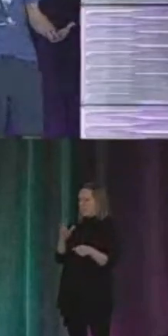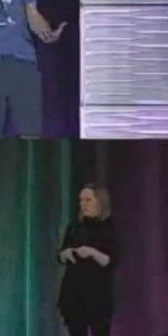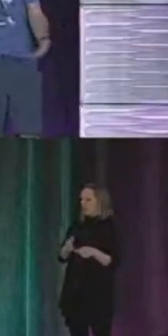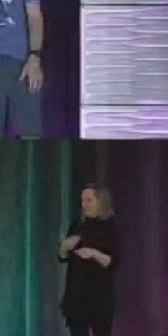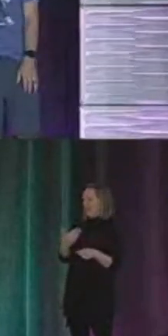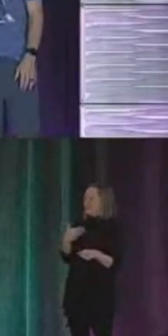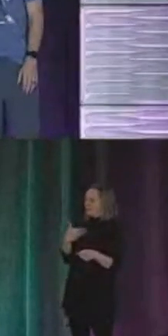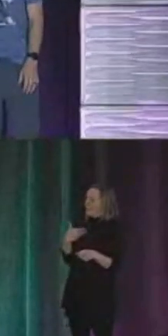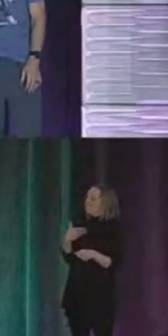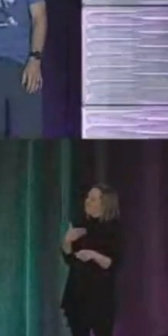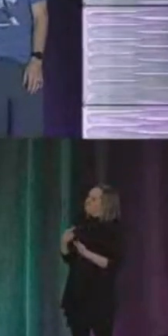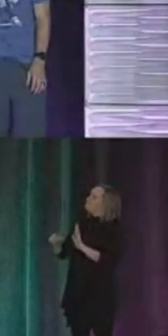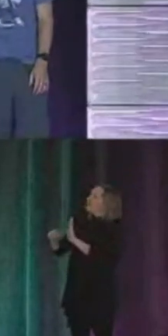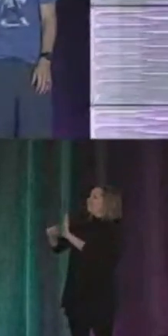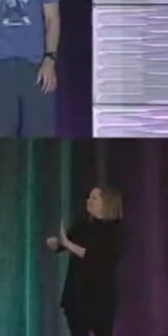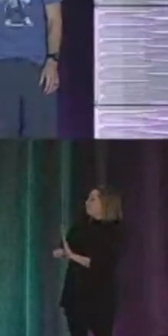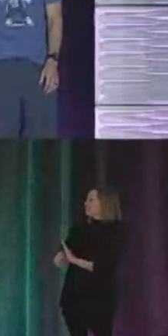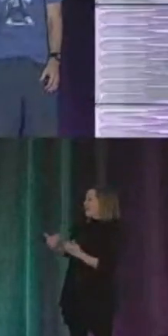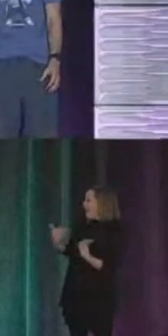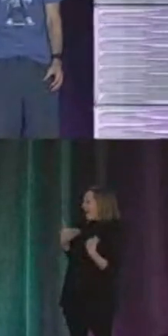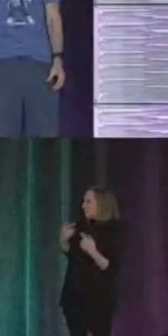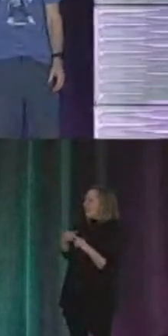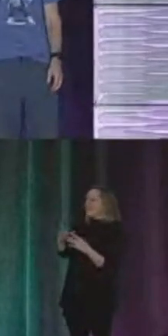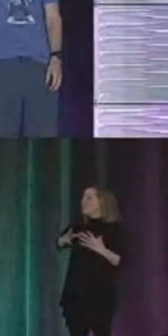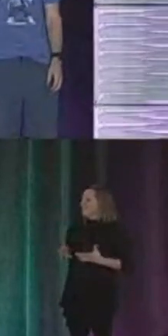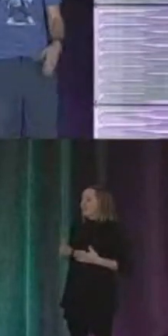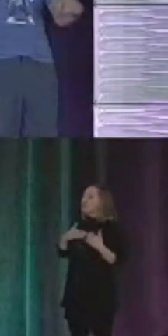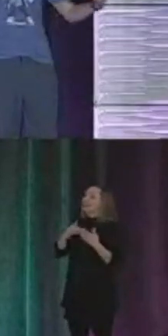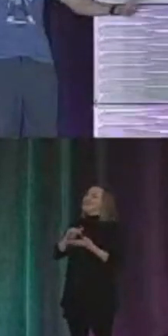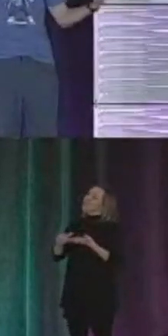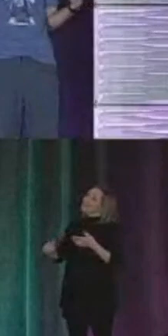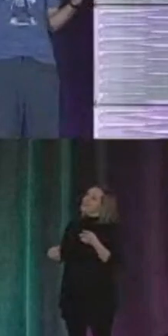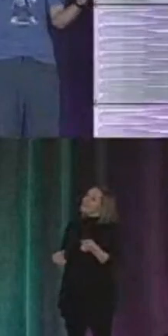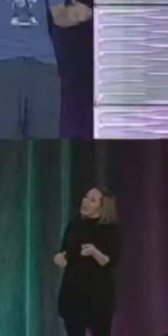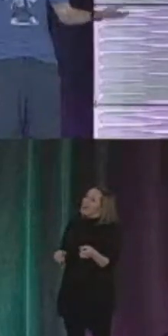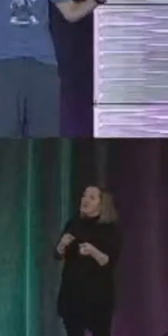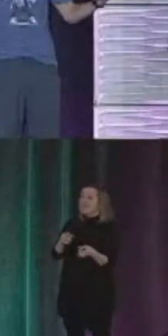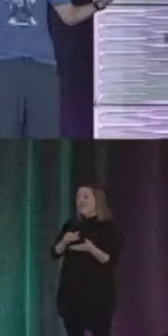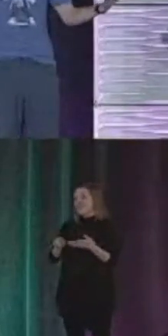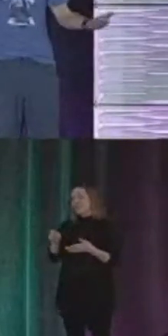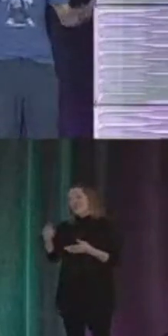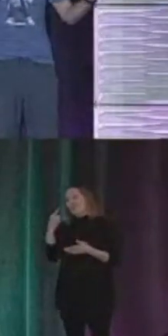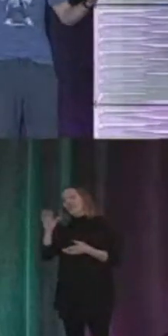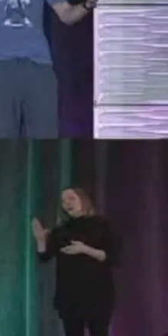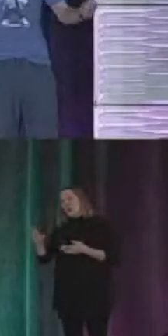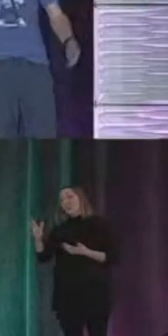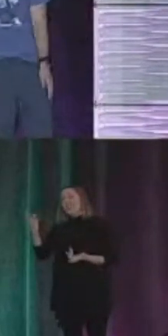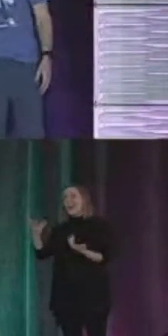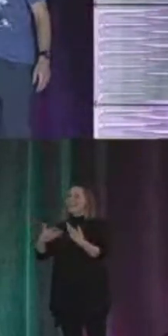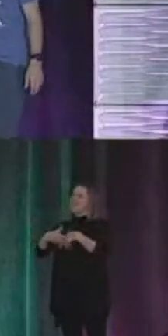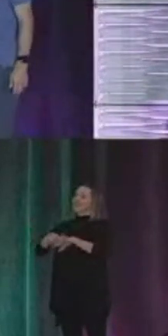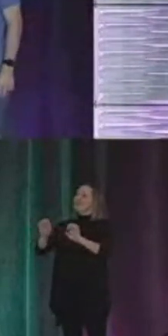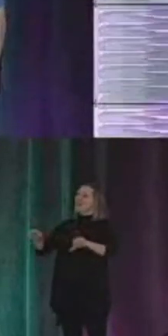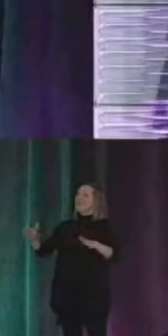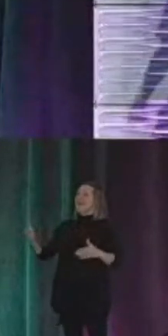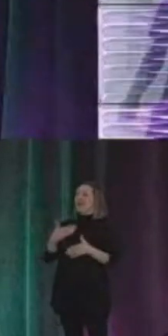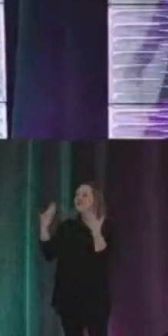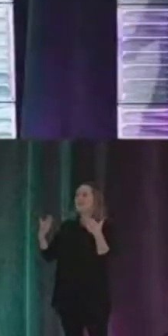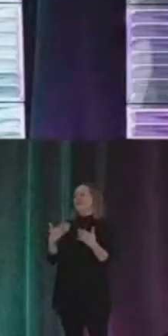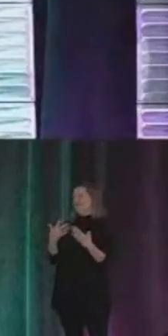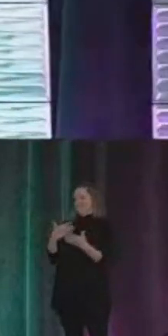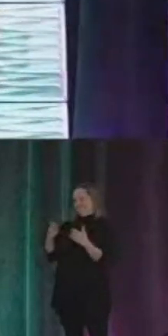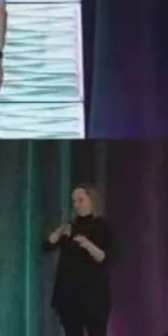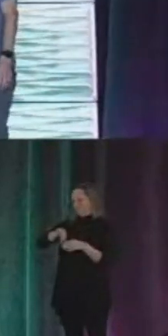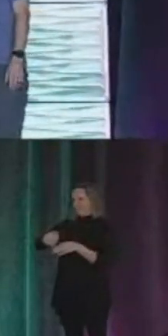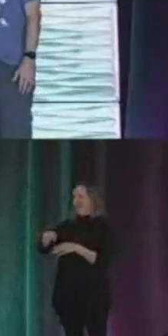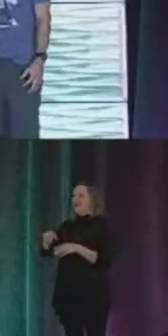rough spots. And that's fine because you forgive them for their rough spots, they forgive you for yours, and you can be happy together. Don't look for